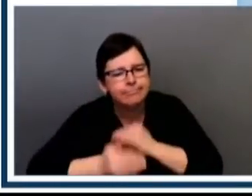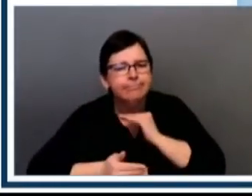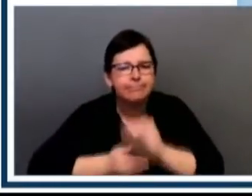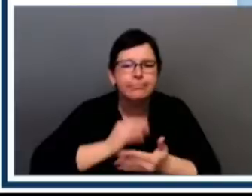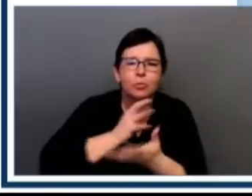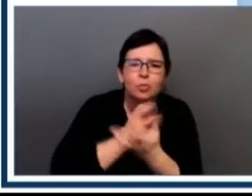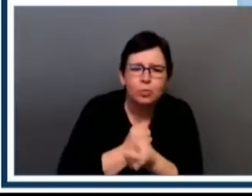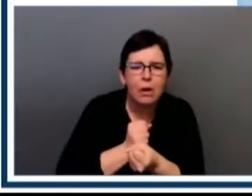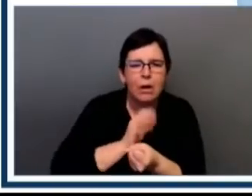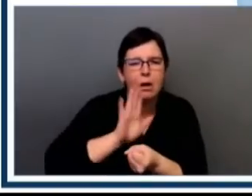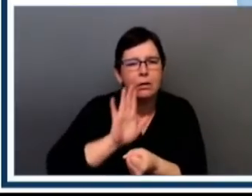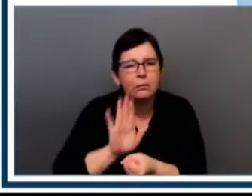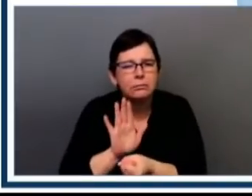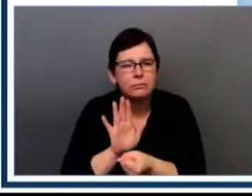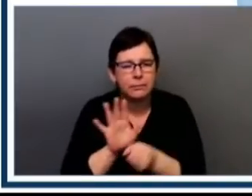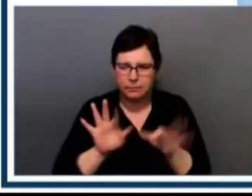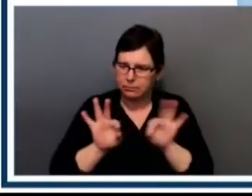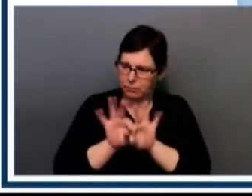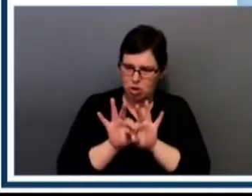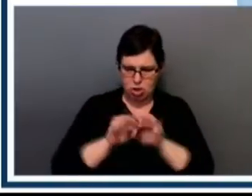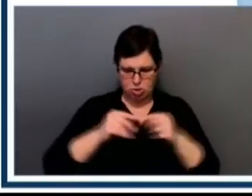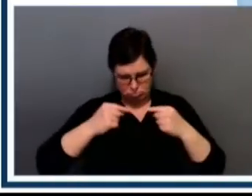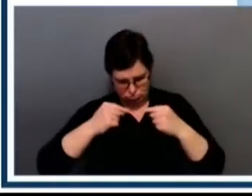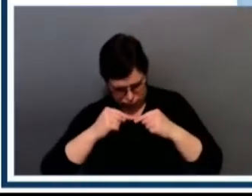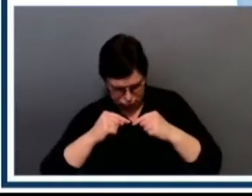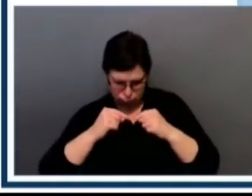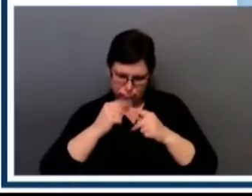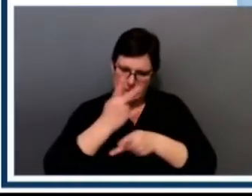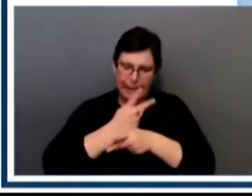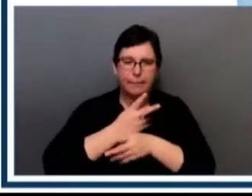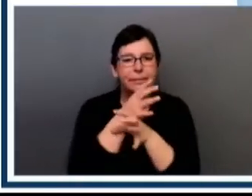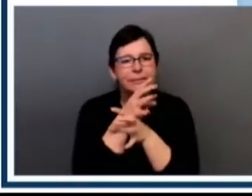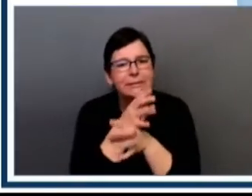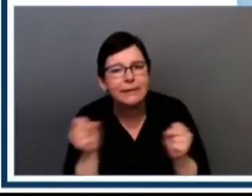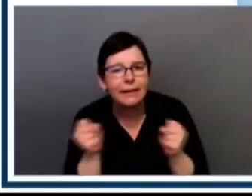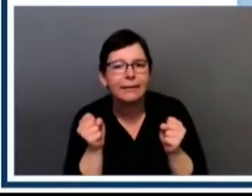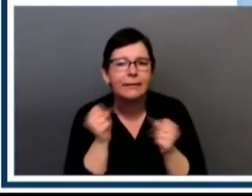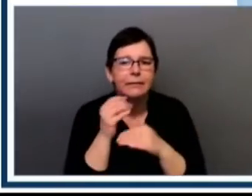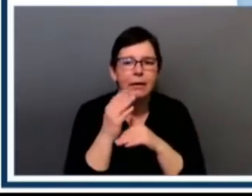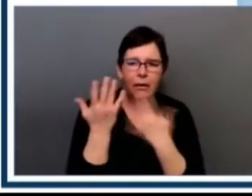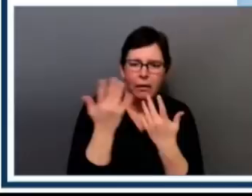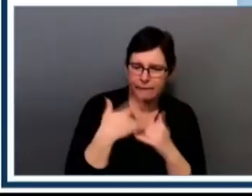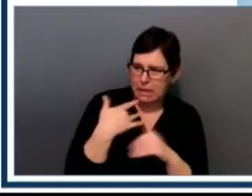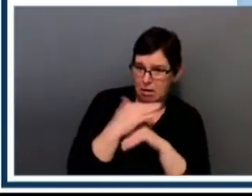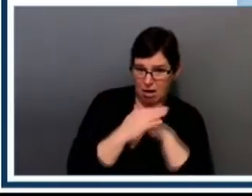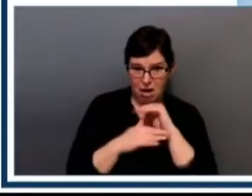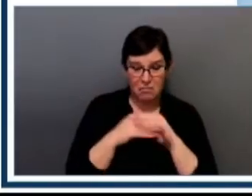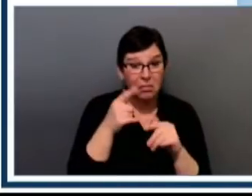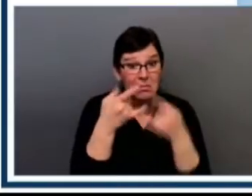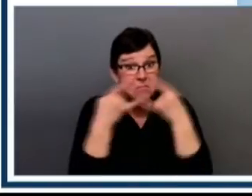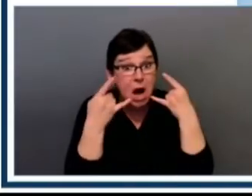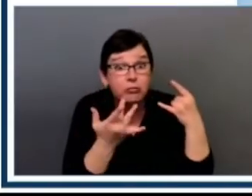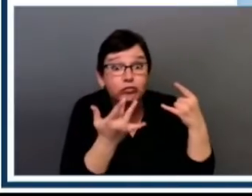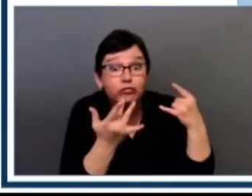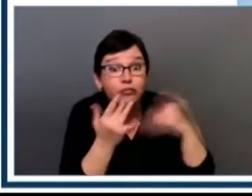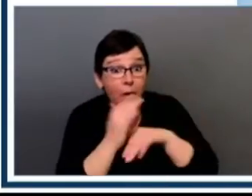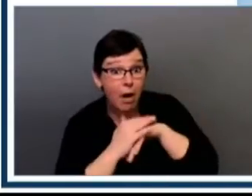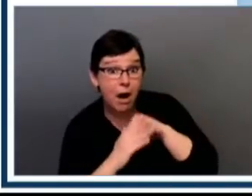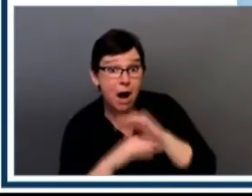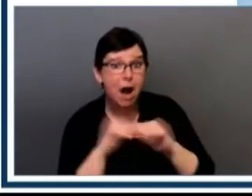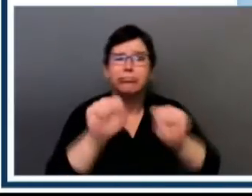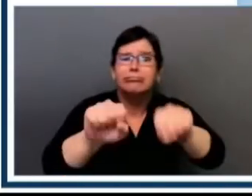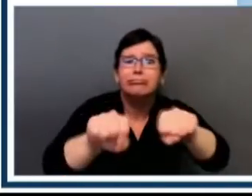you. So, but I would say overall it's okay. It's okay to have anxiety. This has been a difficult